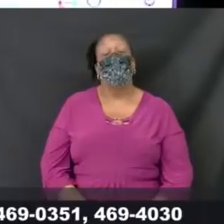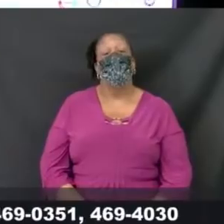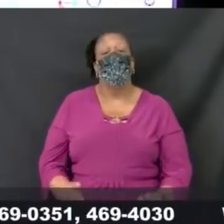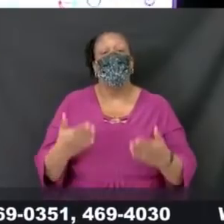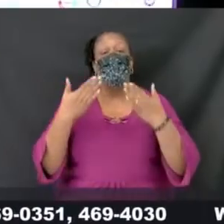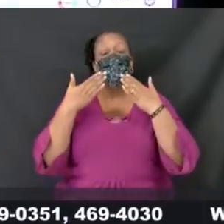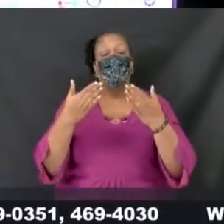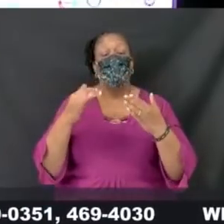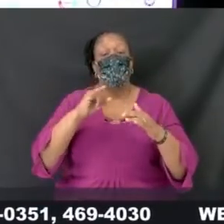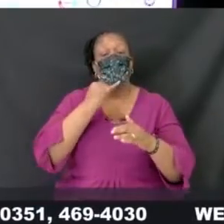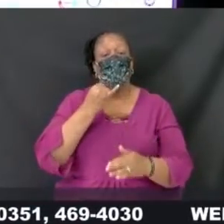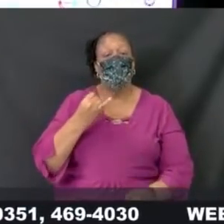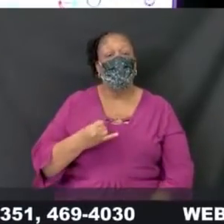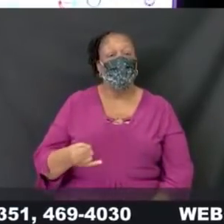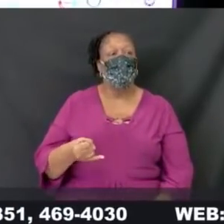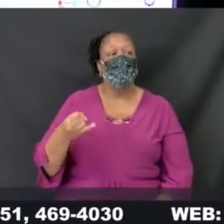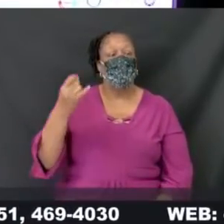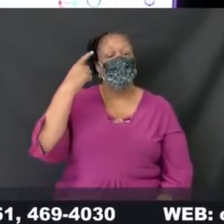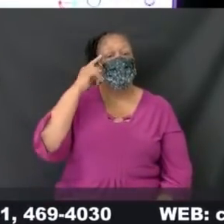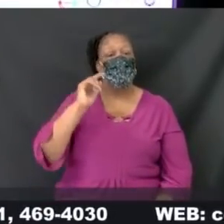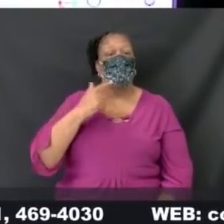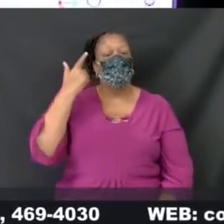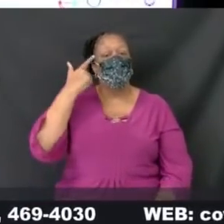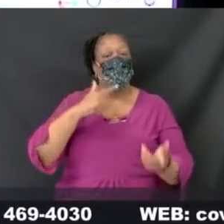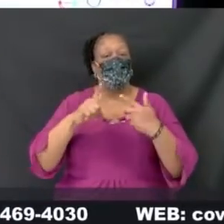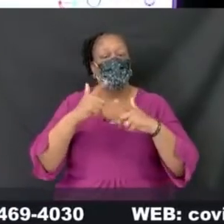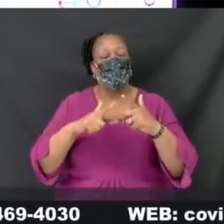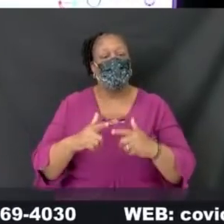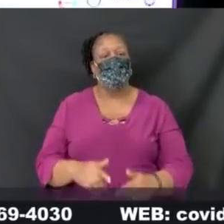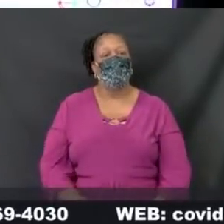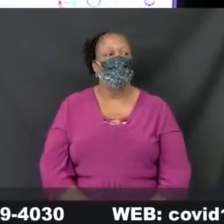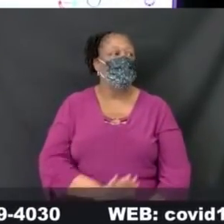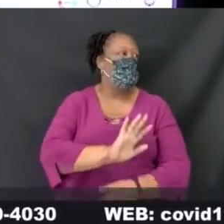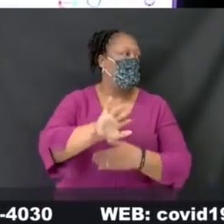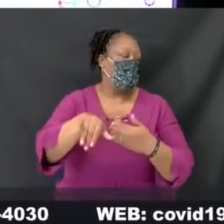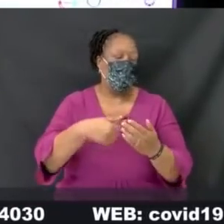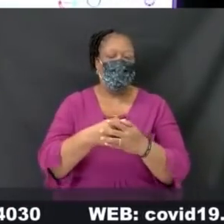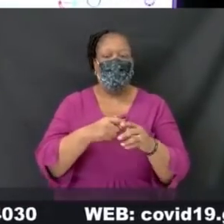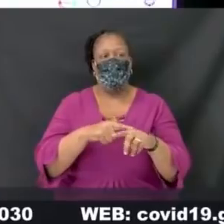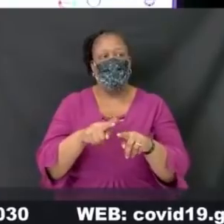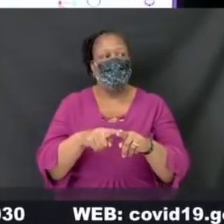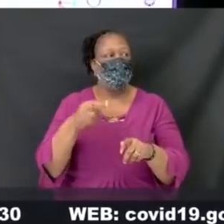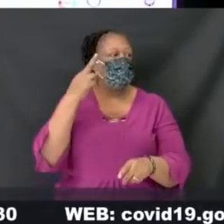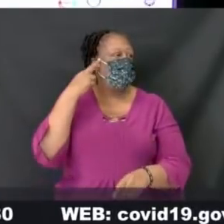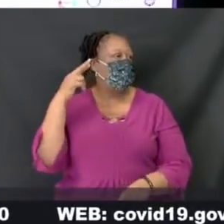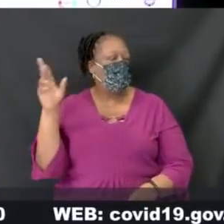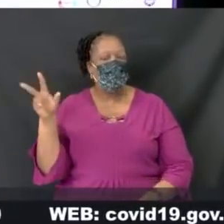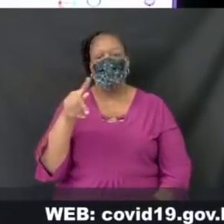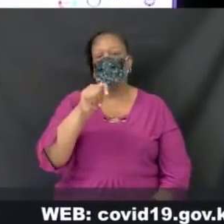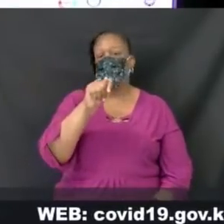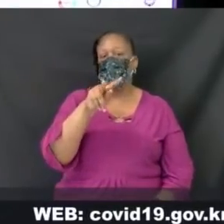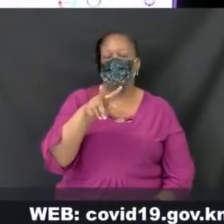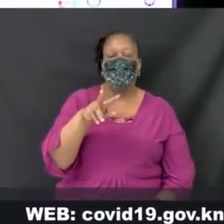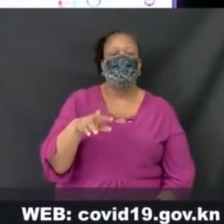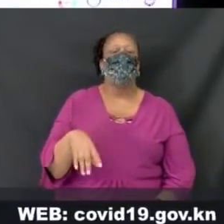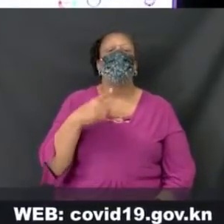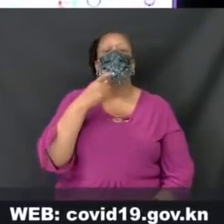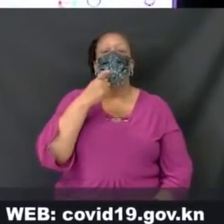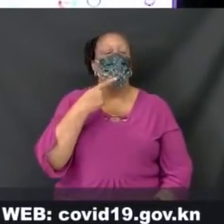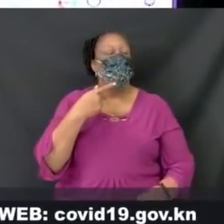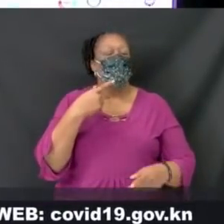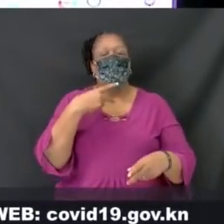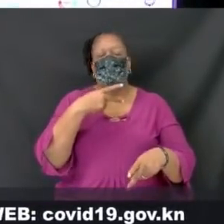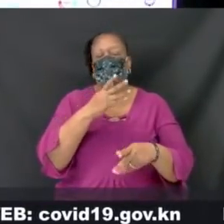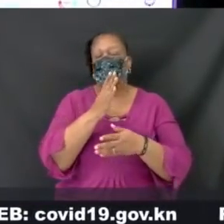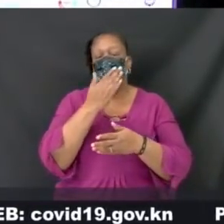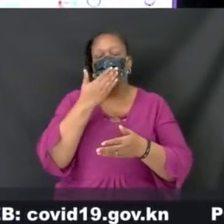Christmas Jacobs for her service, and we thank all the media houses in the Federation who play a key role